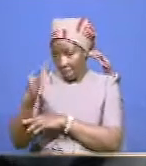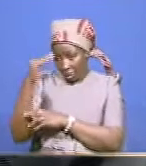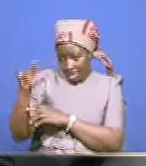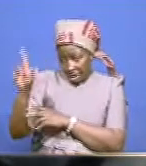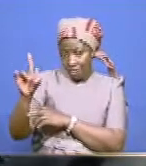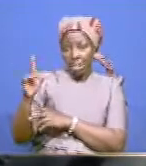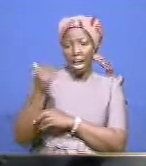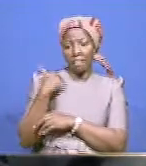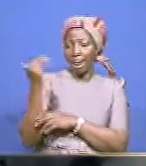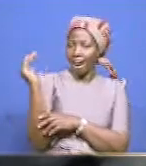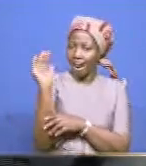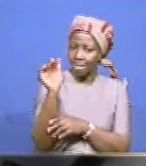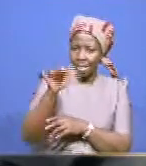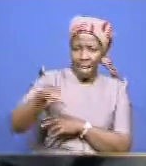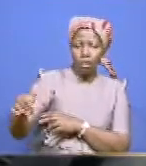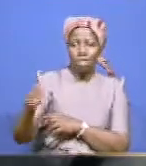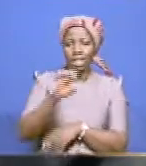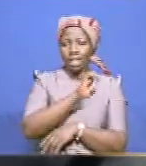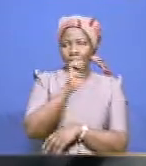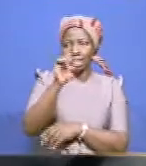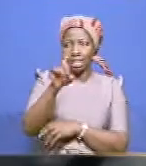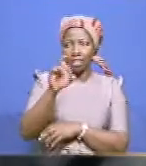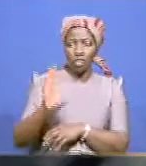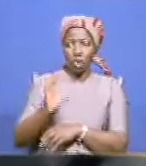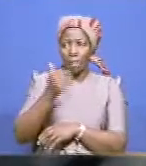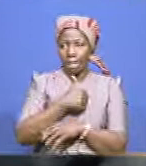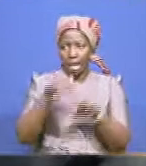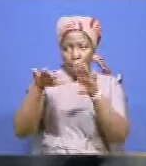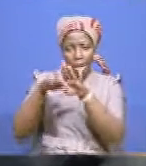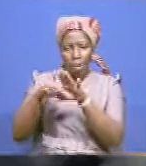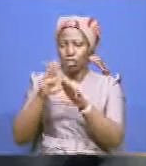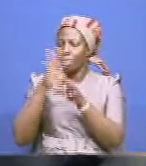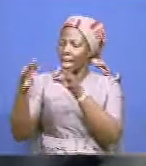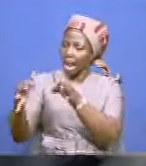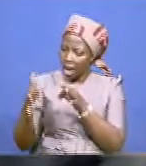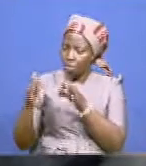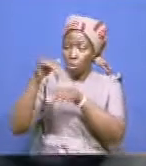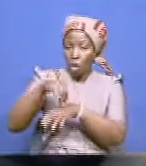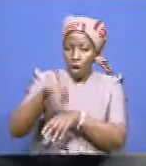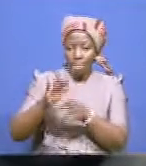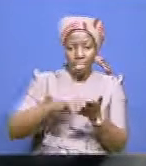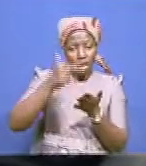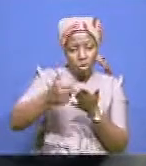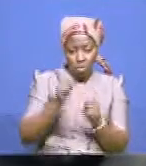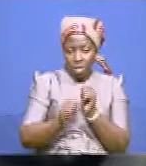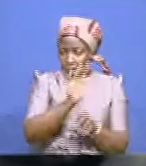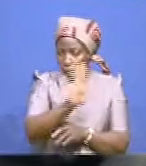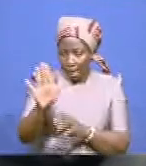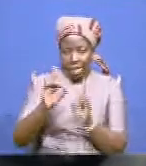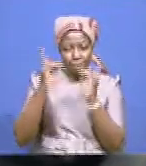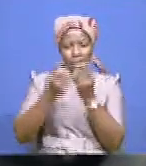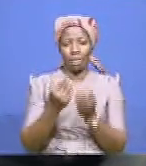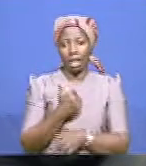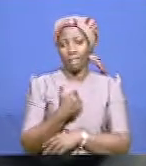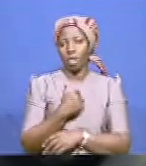has asked the county executive committee members to take accountability on the resources in their respective departments.